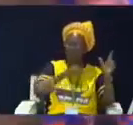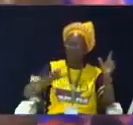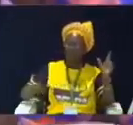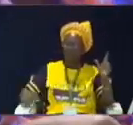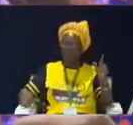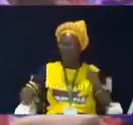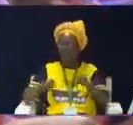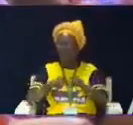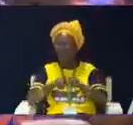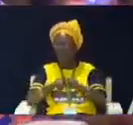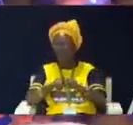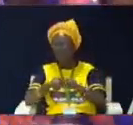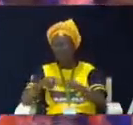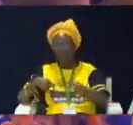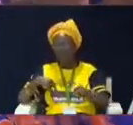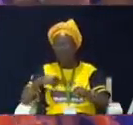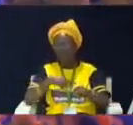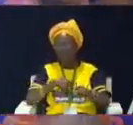Everlasting Father.